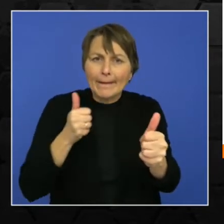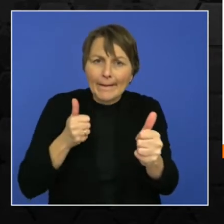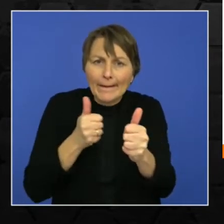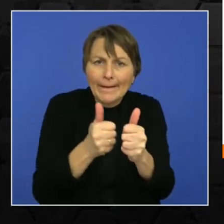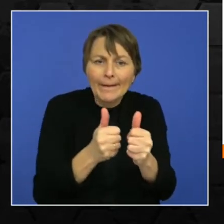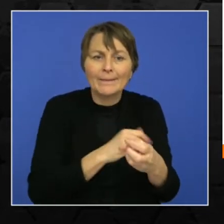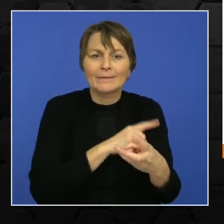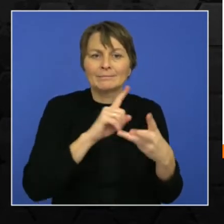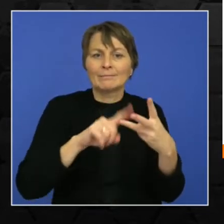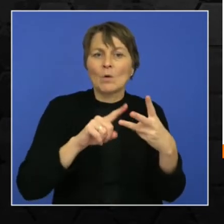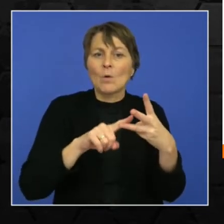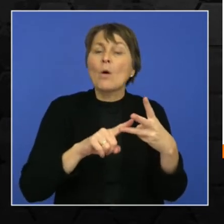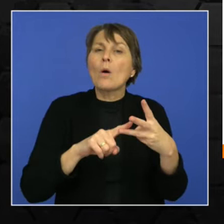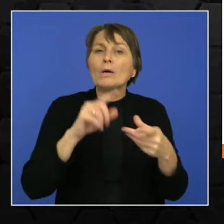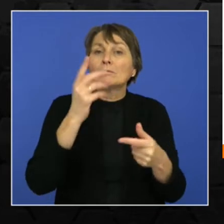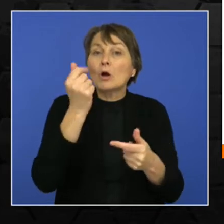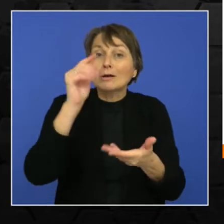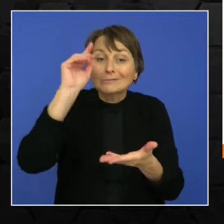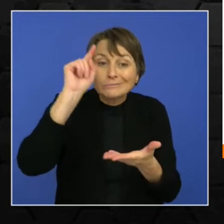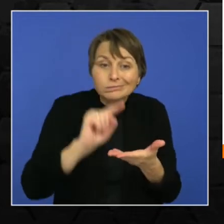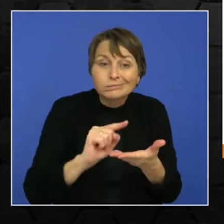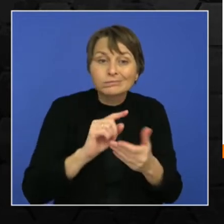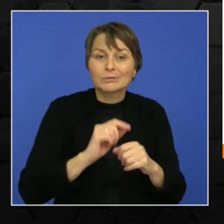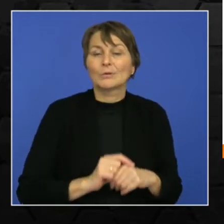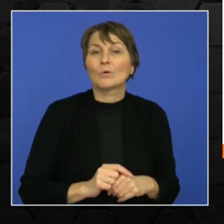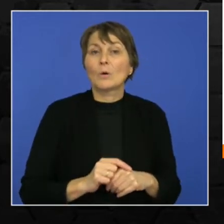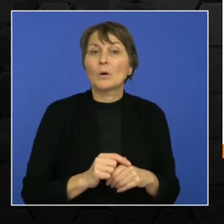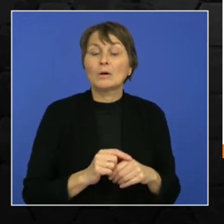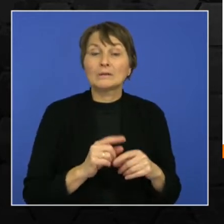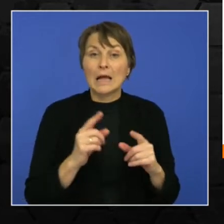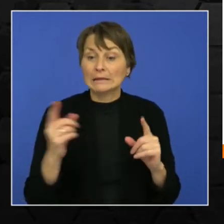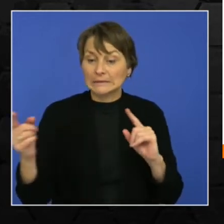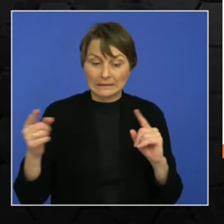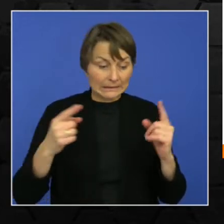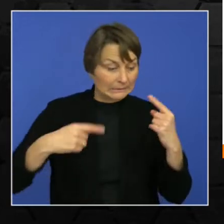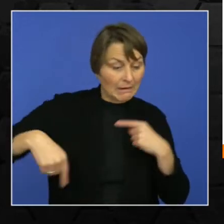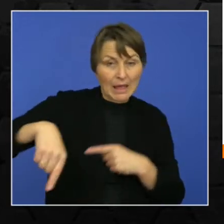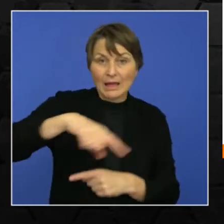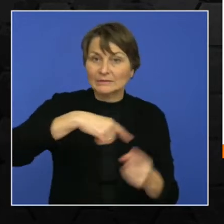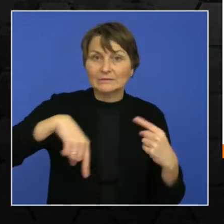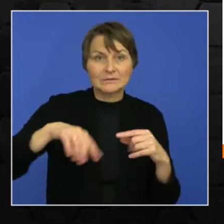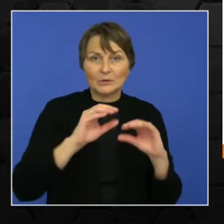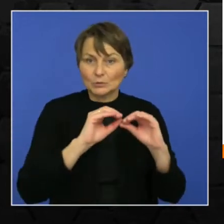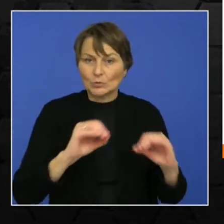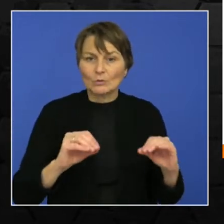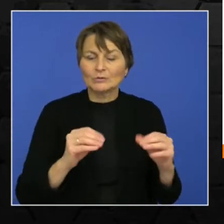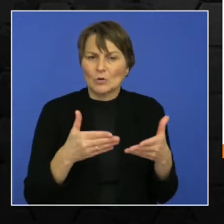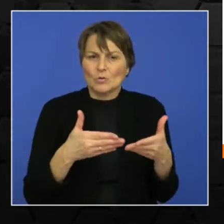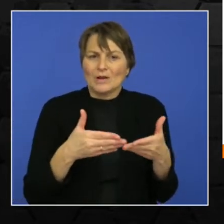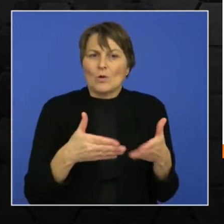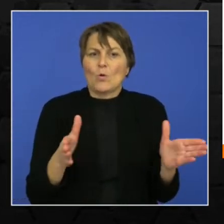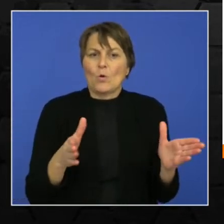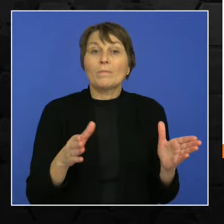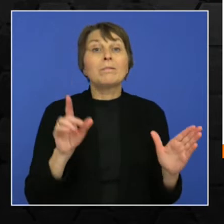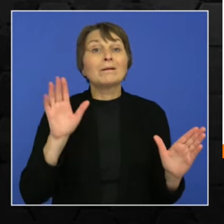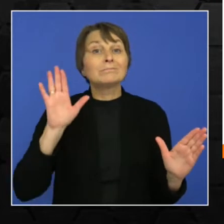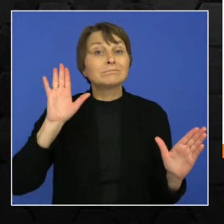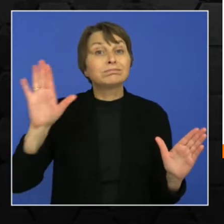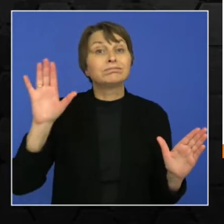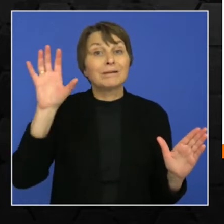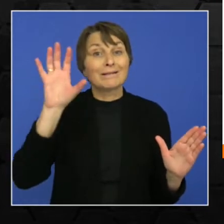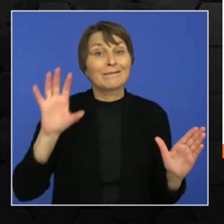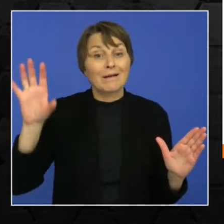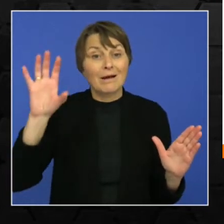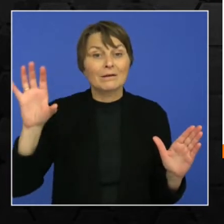on the cloud, so again, but it's kind of you're contributing to open source community. It's like that only. And reach and scale, because it support GPU